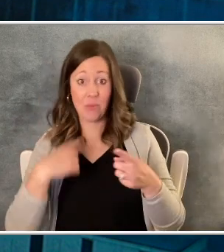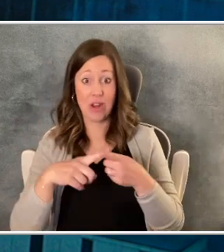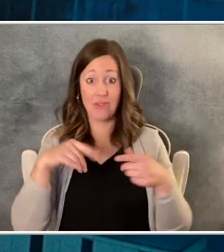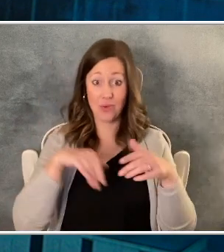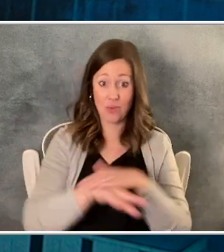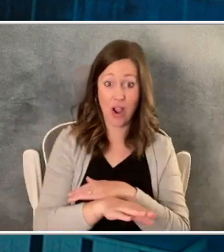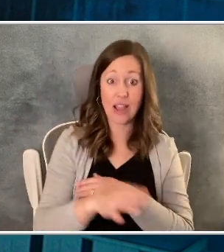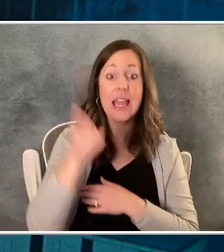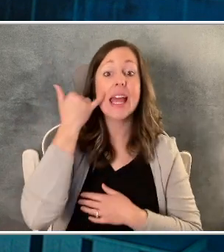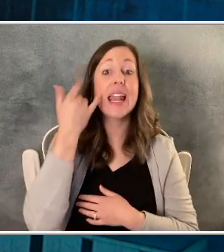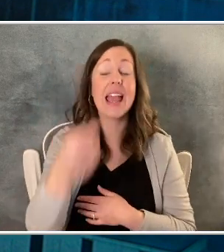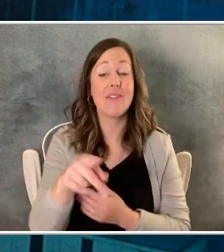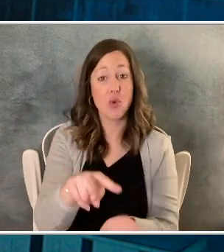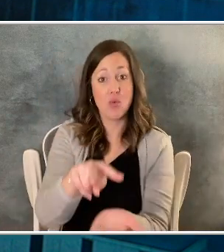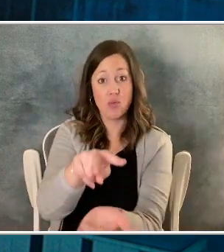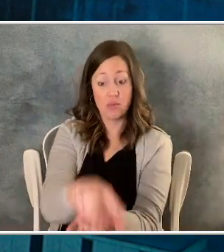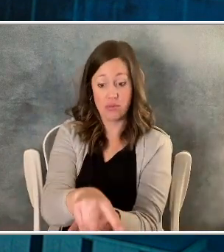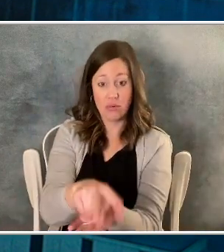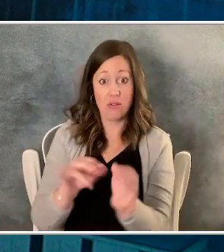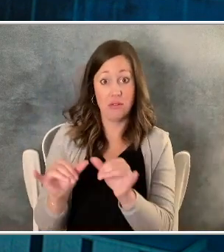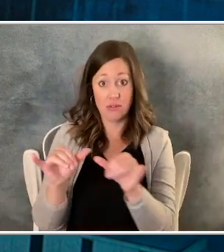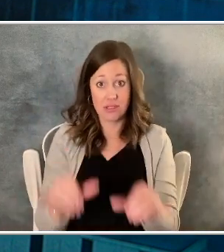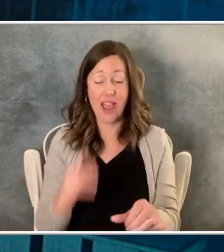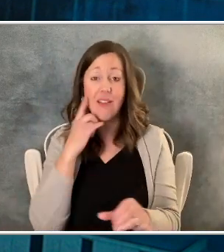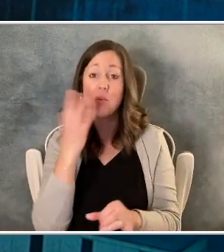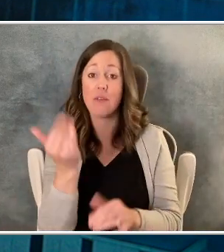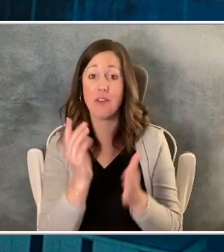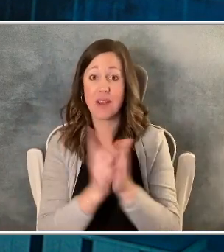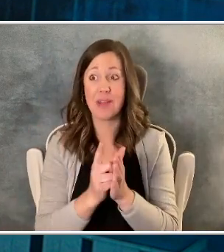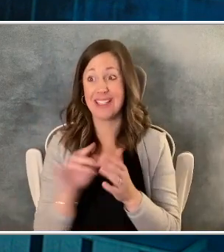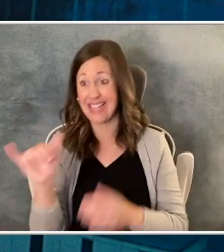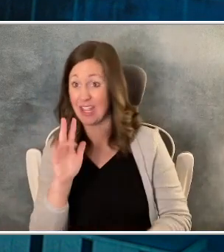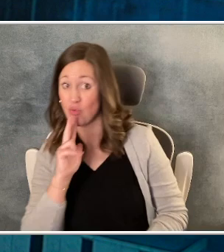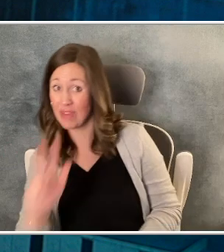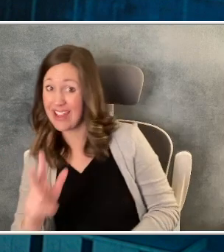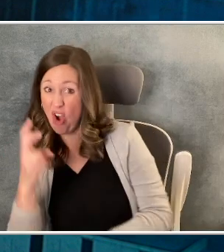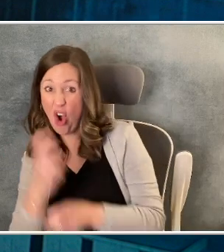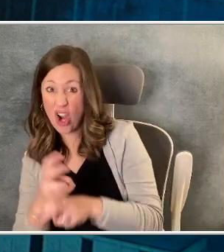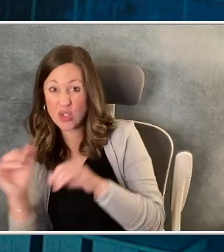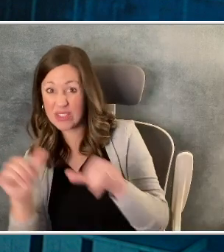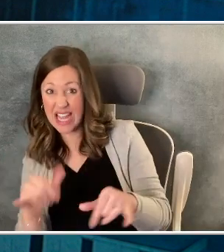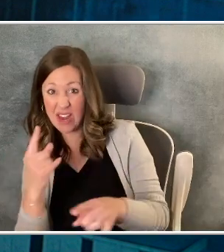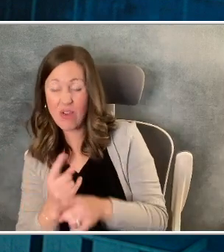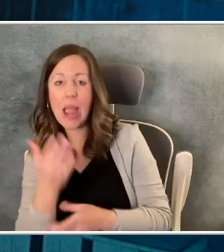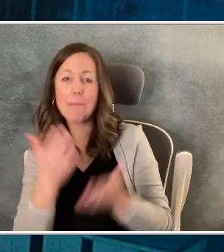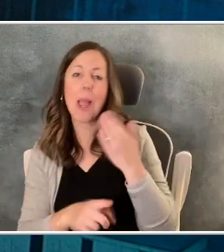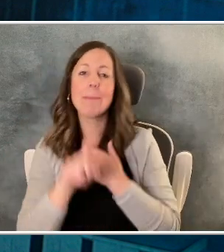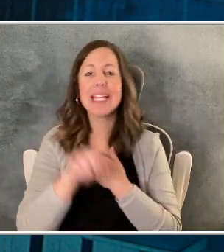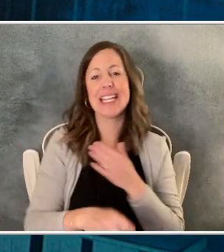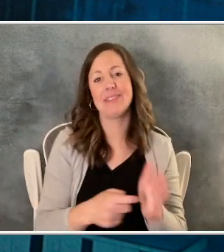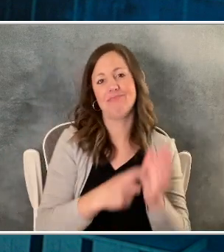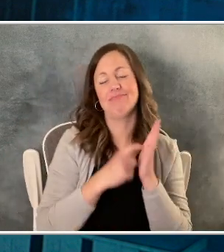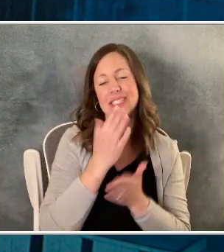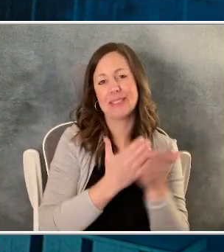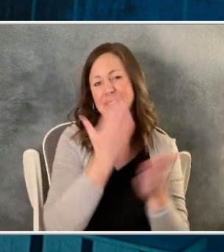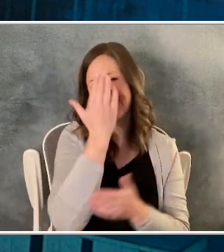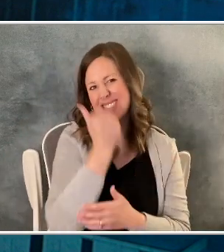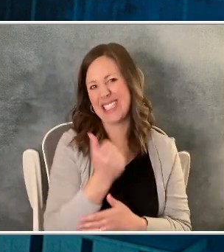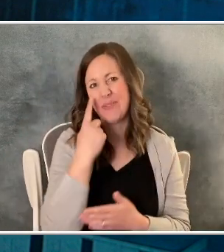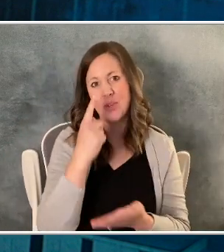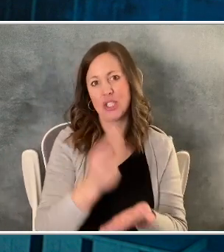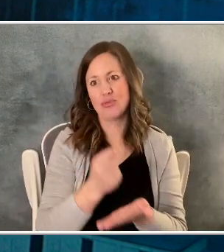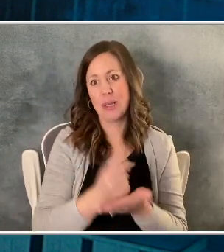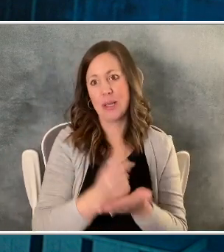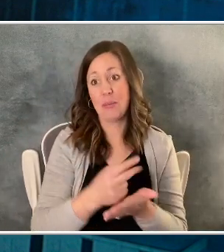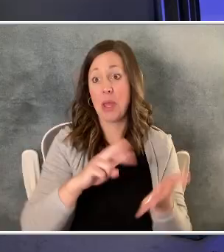for 15 minutes, like when you're 3 years old, you might need to go to sleep for your treatment, and so that causes people to be in our department a little